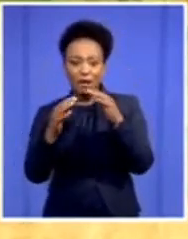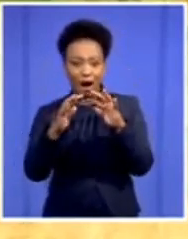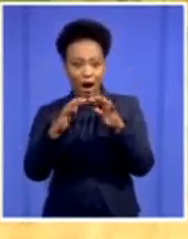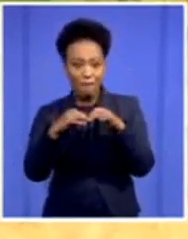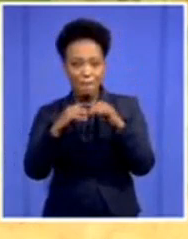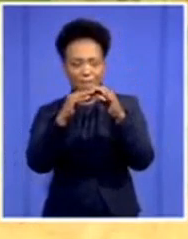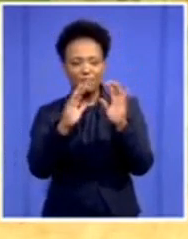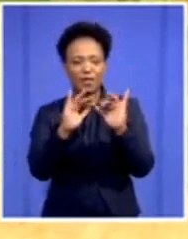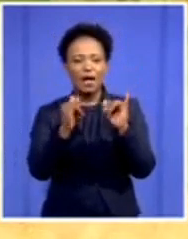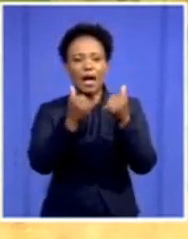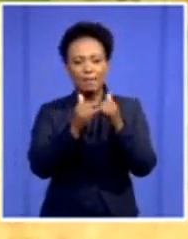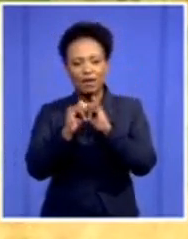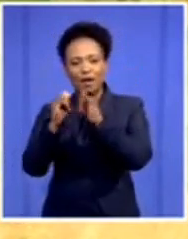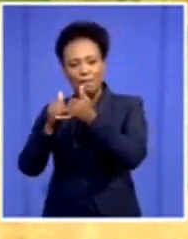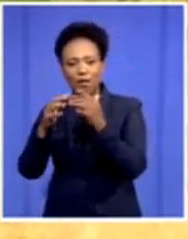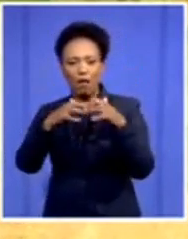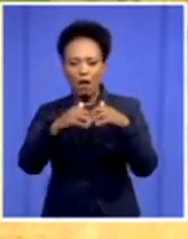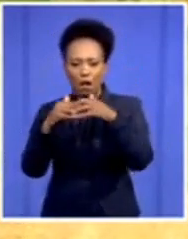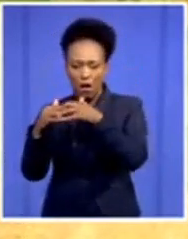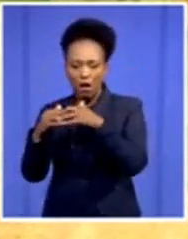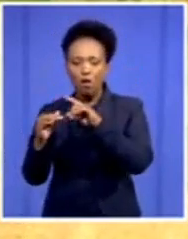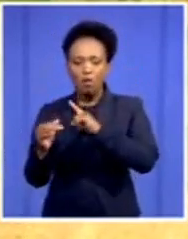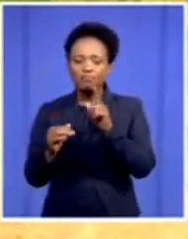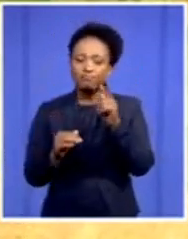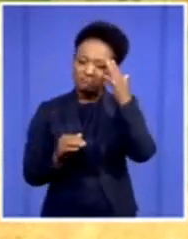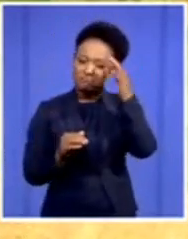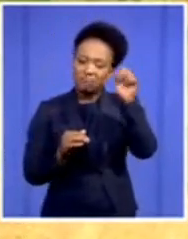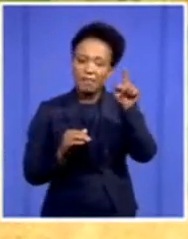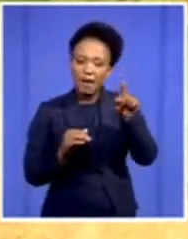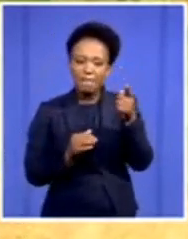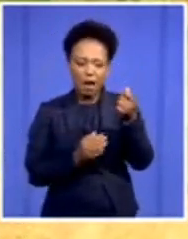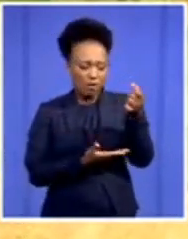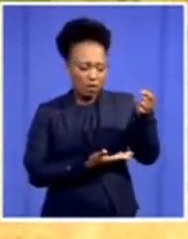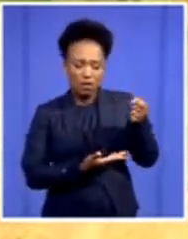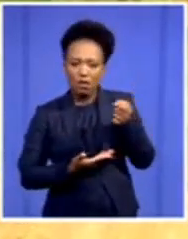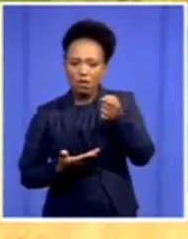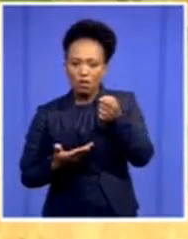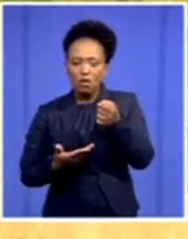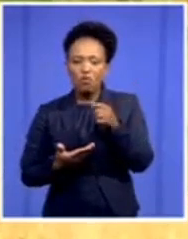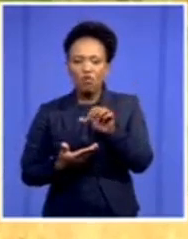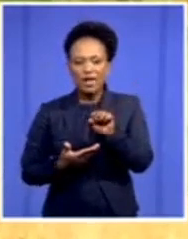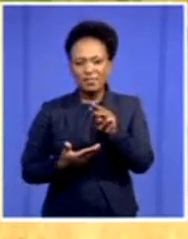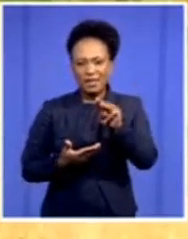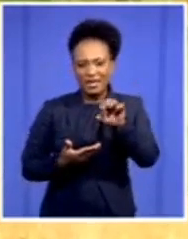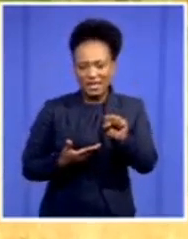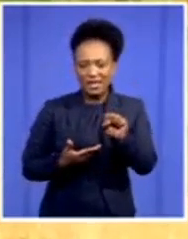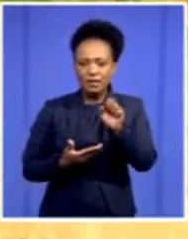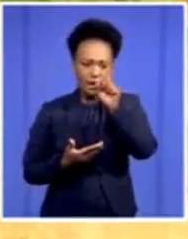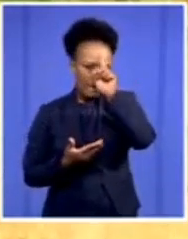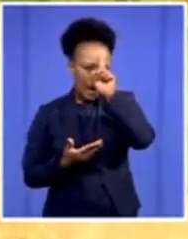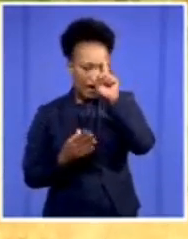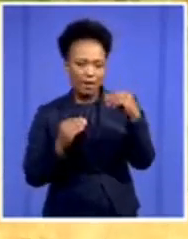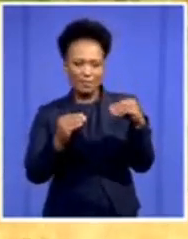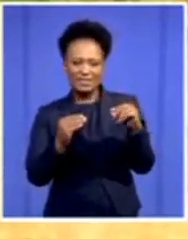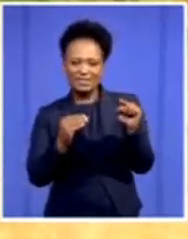Government must set aside money to make sure that smaller businesses, and particularly black-owned businesses, can get into the stock